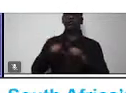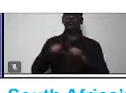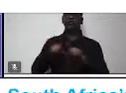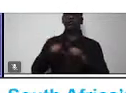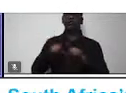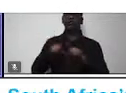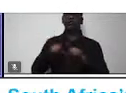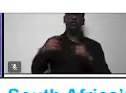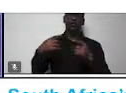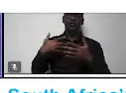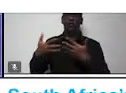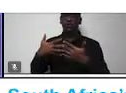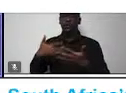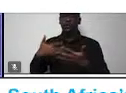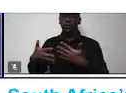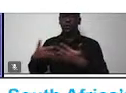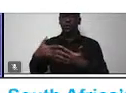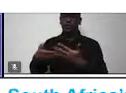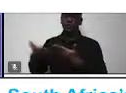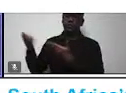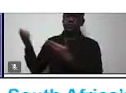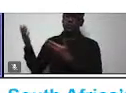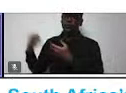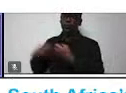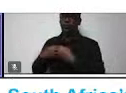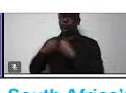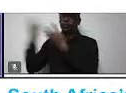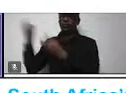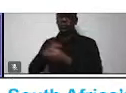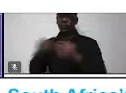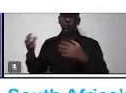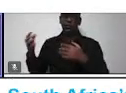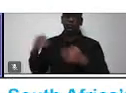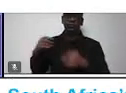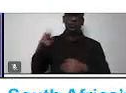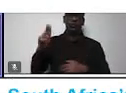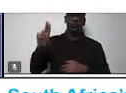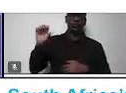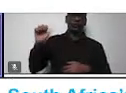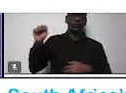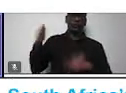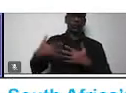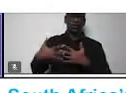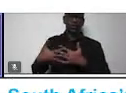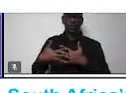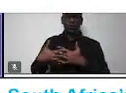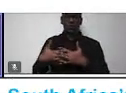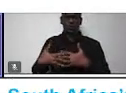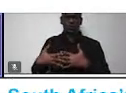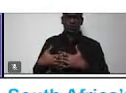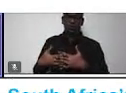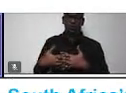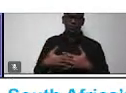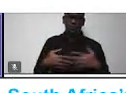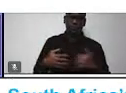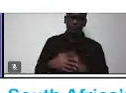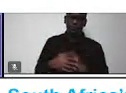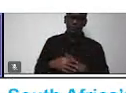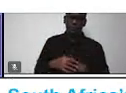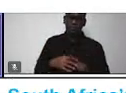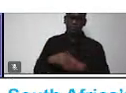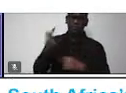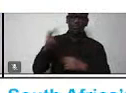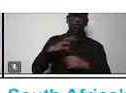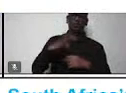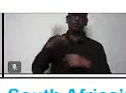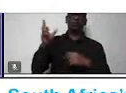American industries. So American industry also benefits a lot from this because they are able to